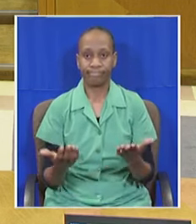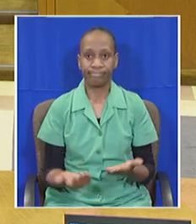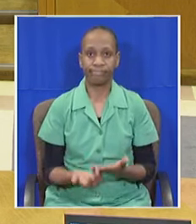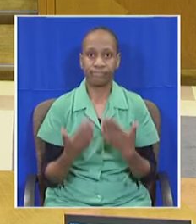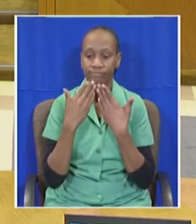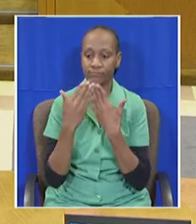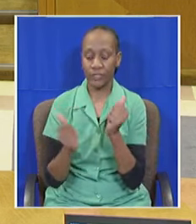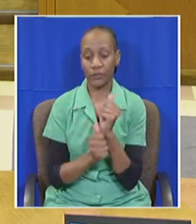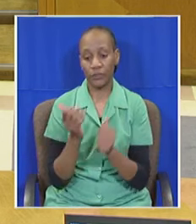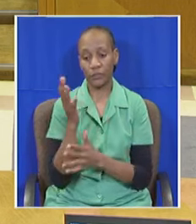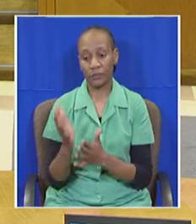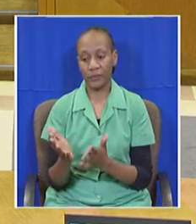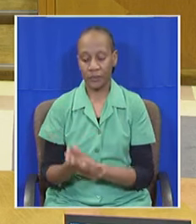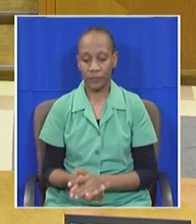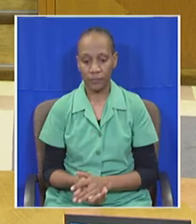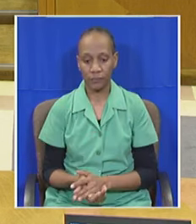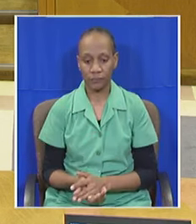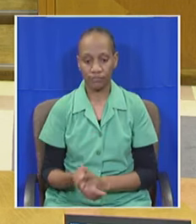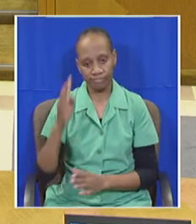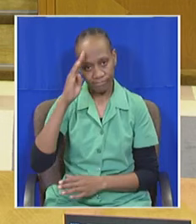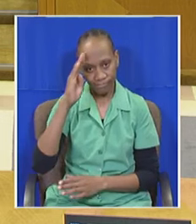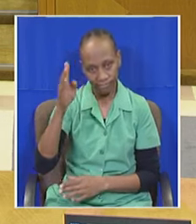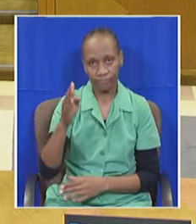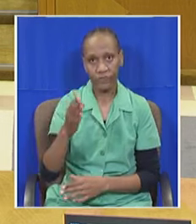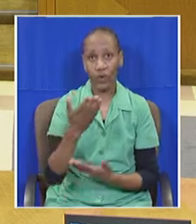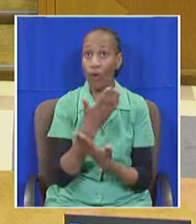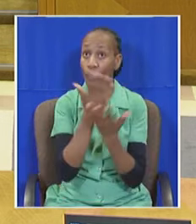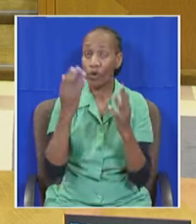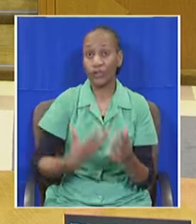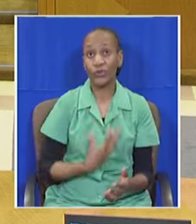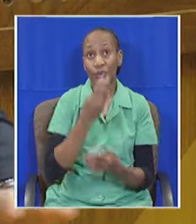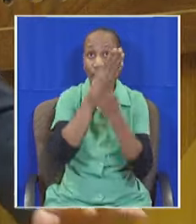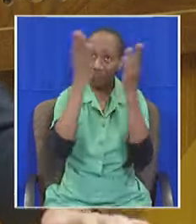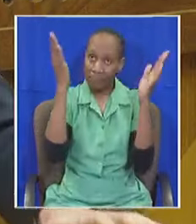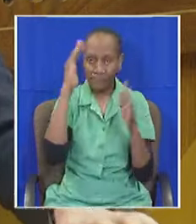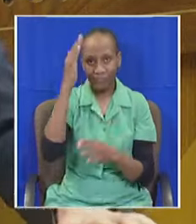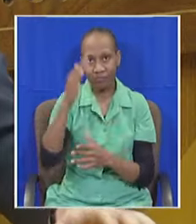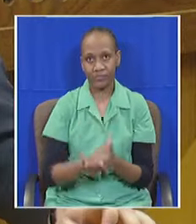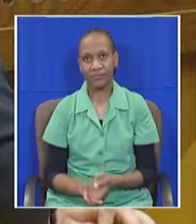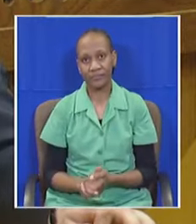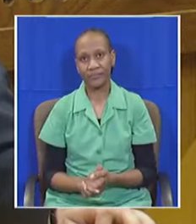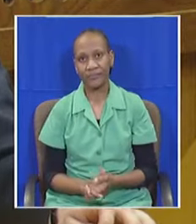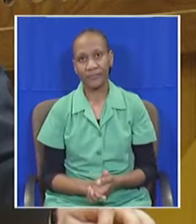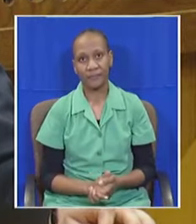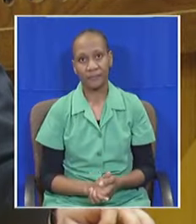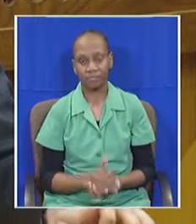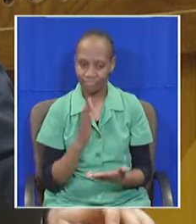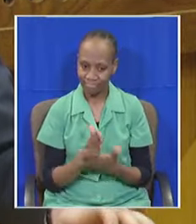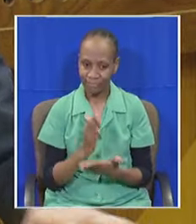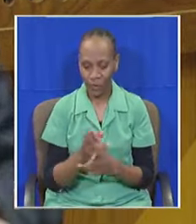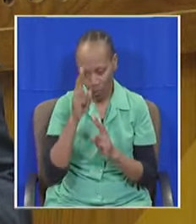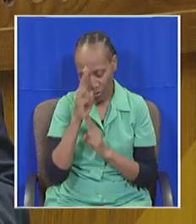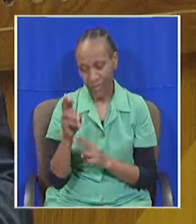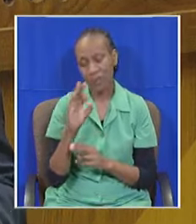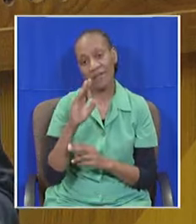Thank you, Deputy Speaker, and good afternoon to all of our young guests in the gallery. Certainly the Honourable Fubbs,